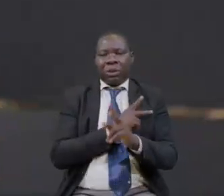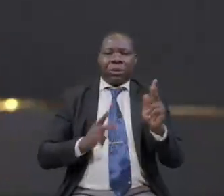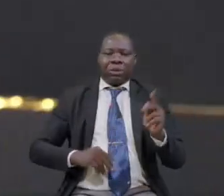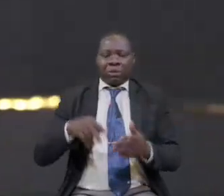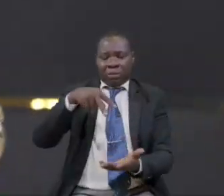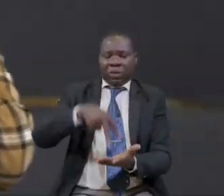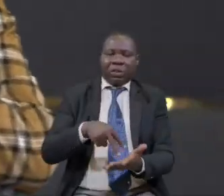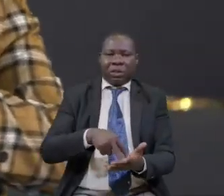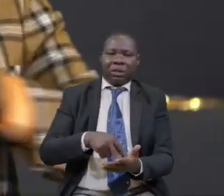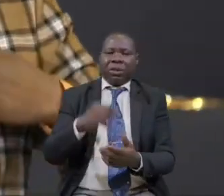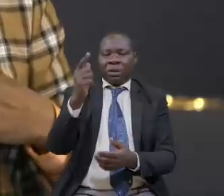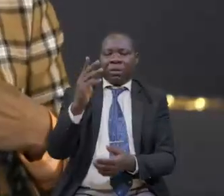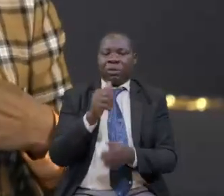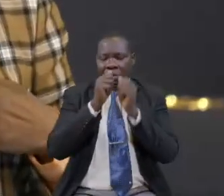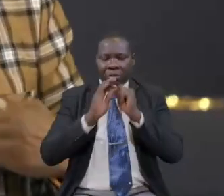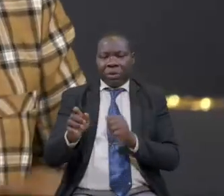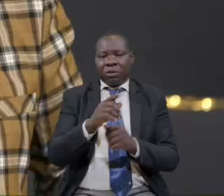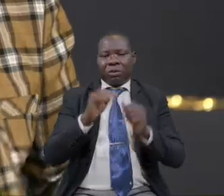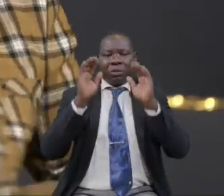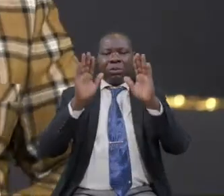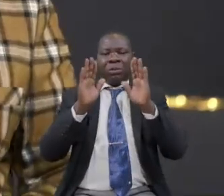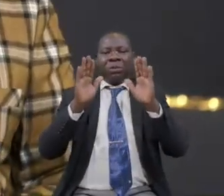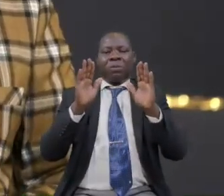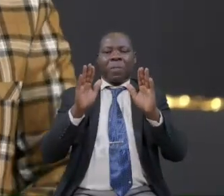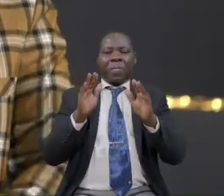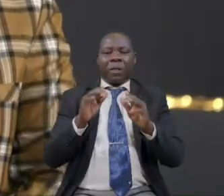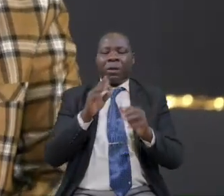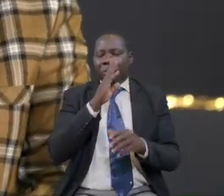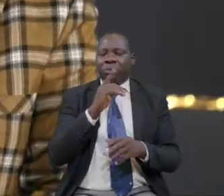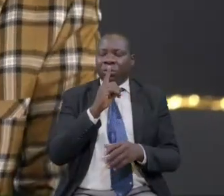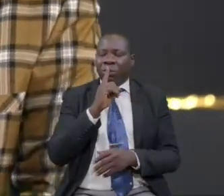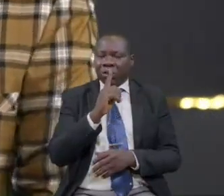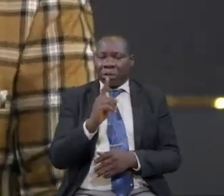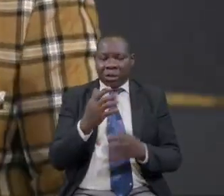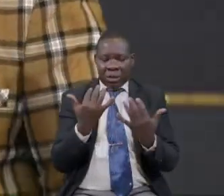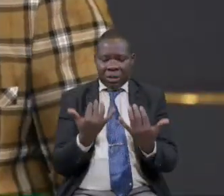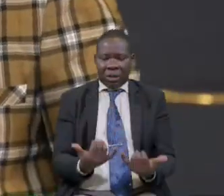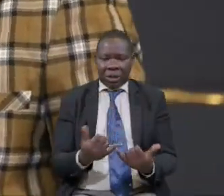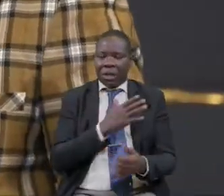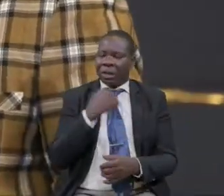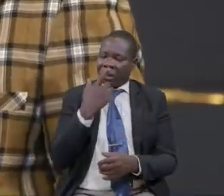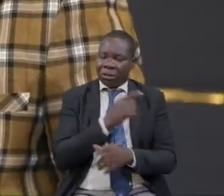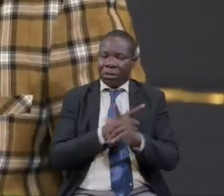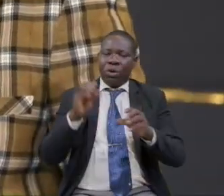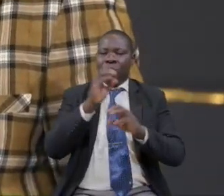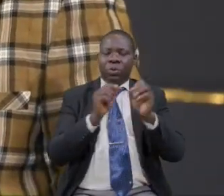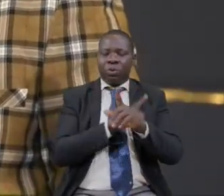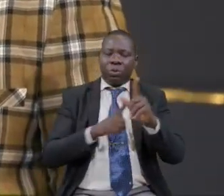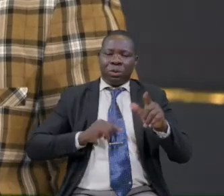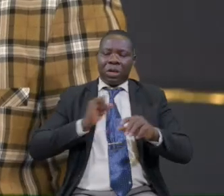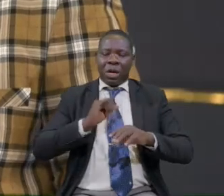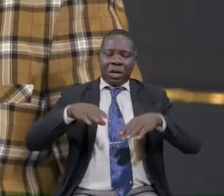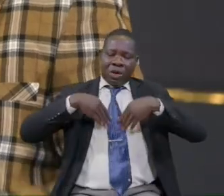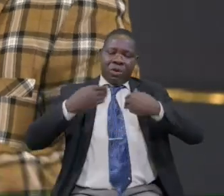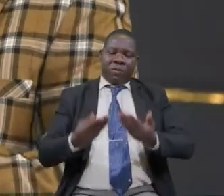you. Wonderful. Be sincere now and tell the Lord, oh Lord, I confess, I forsake my